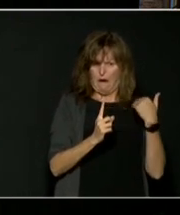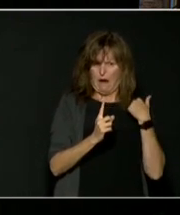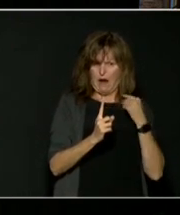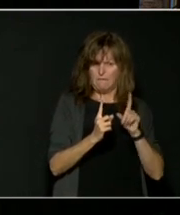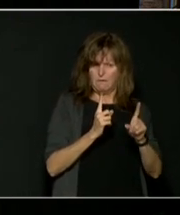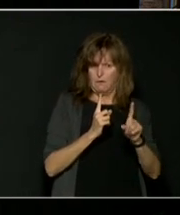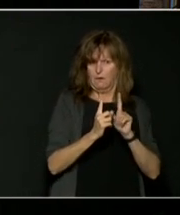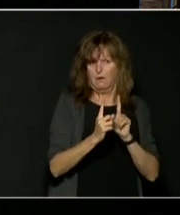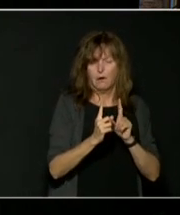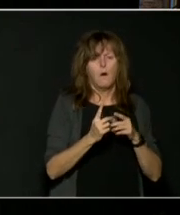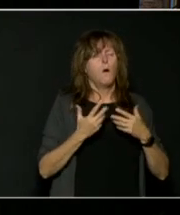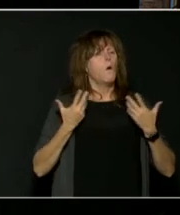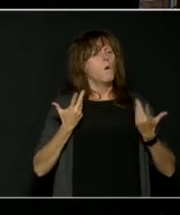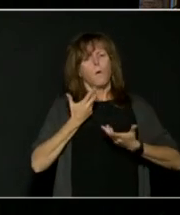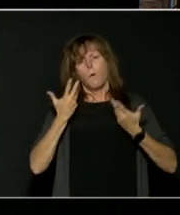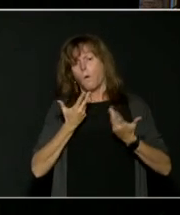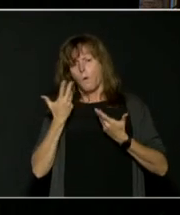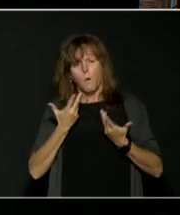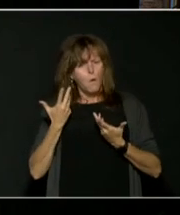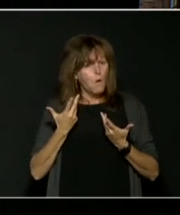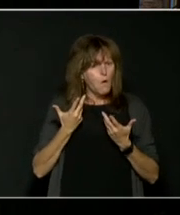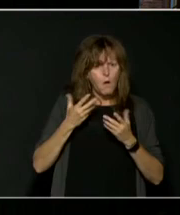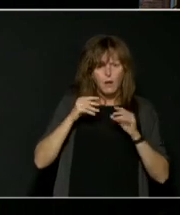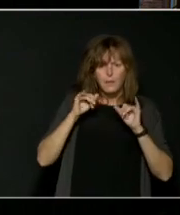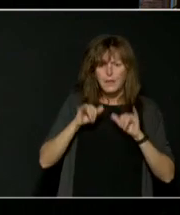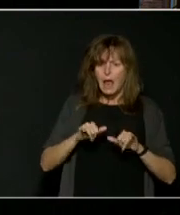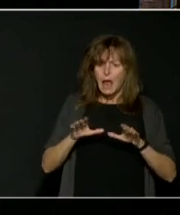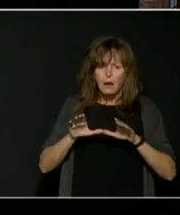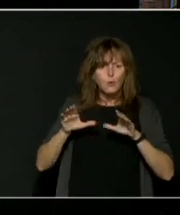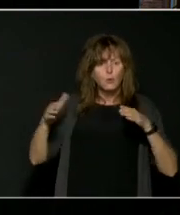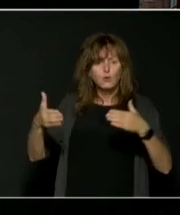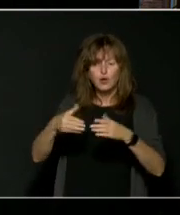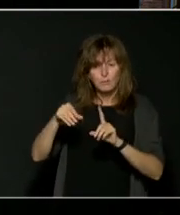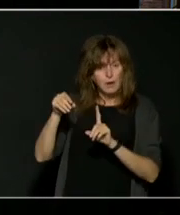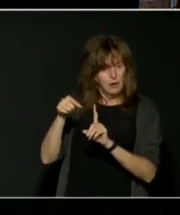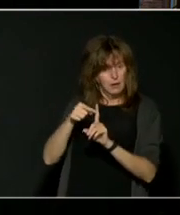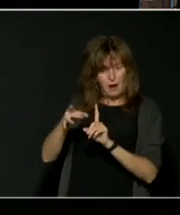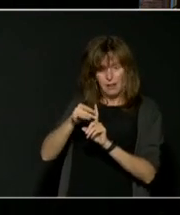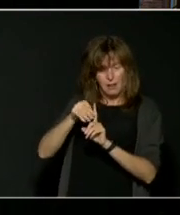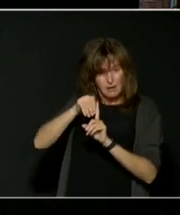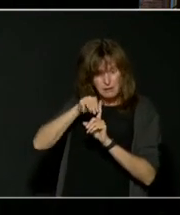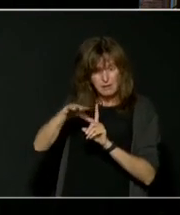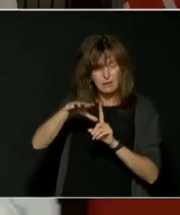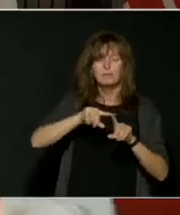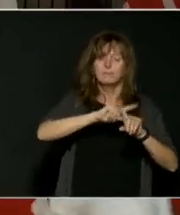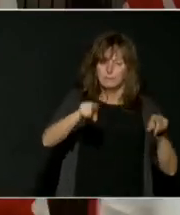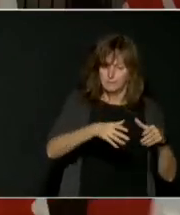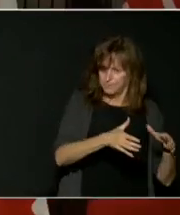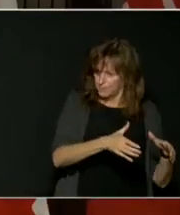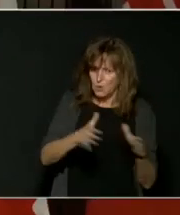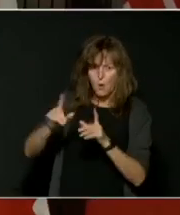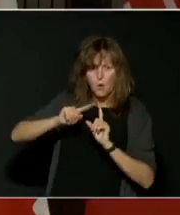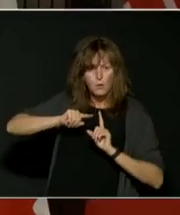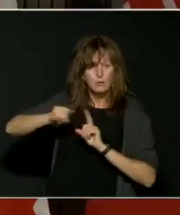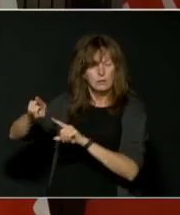that testing needs to occur. So I'm going to turn over to Dr. Huyer. Thank you.